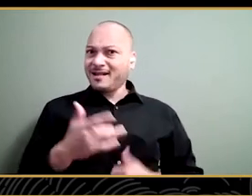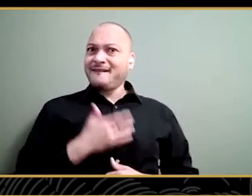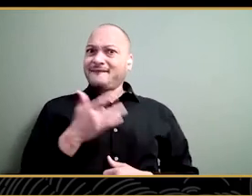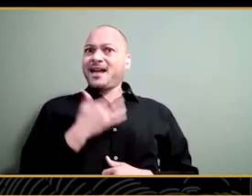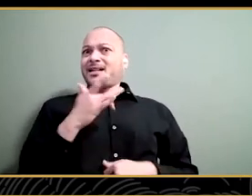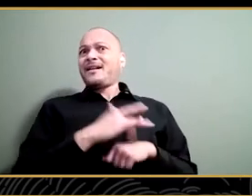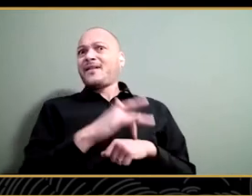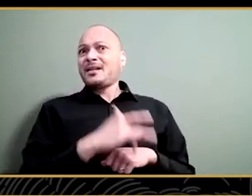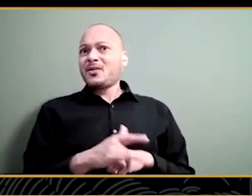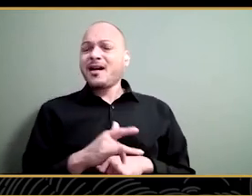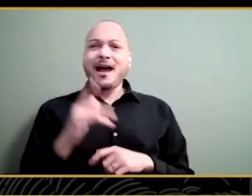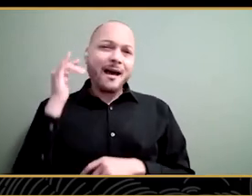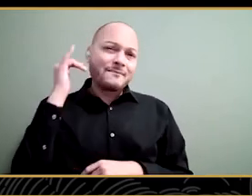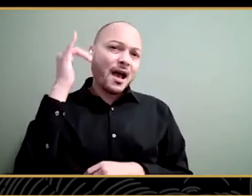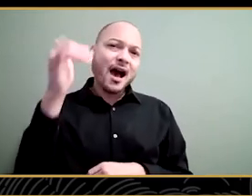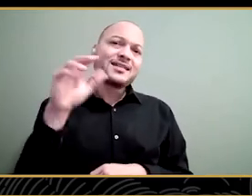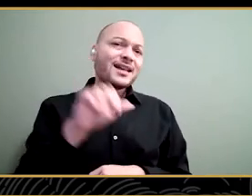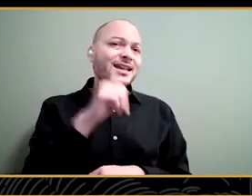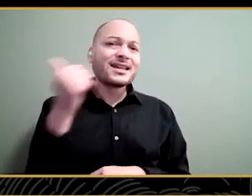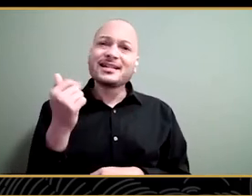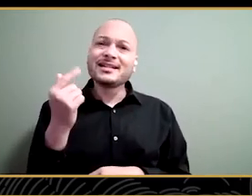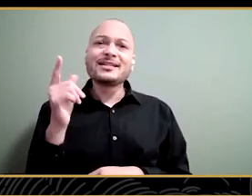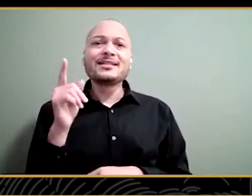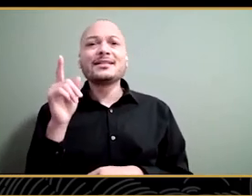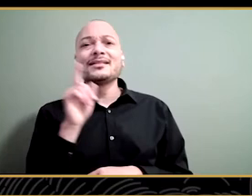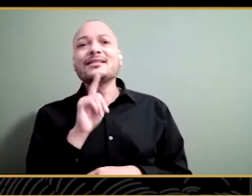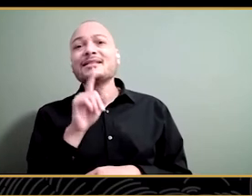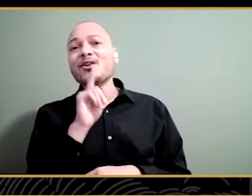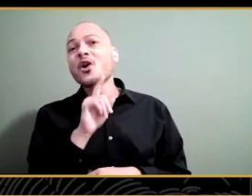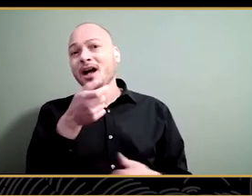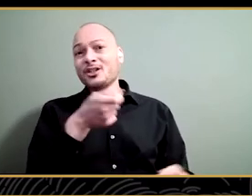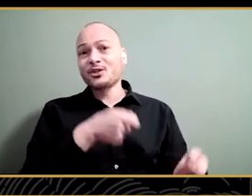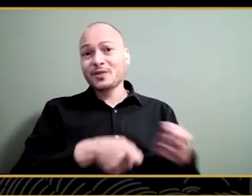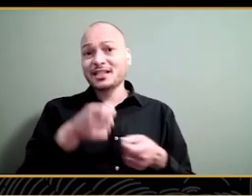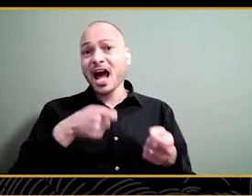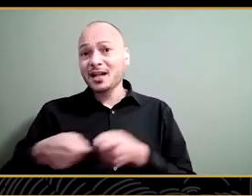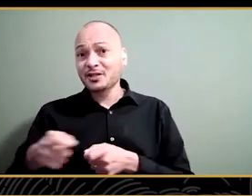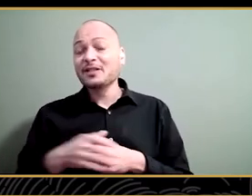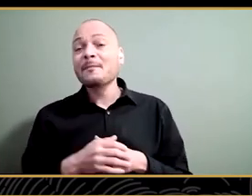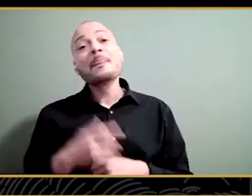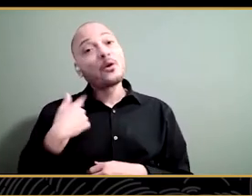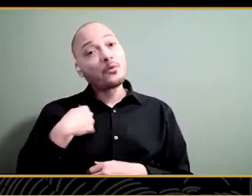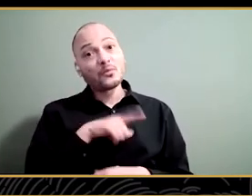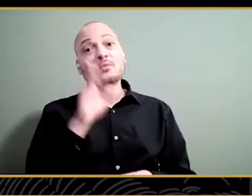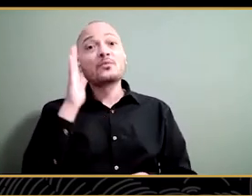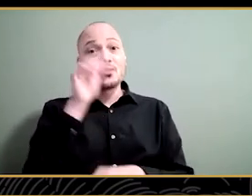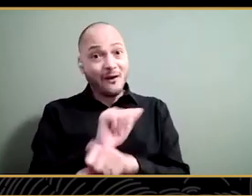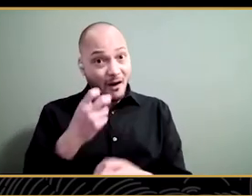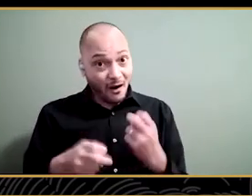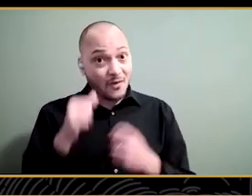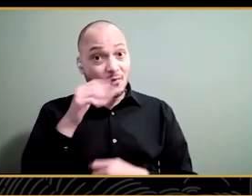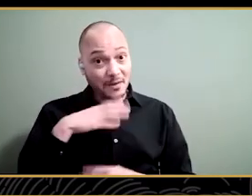available And beyond any single transaction We will work hard The women